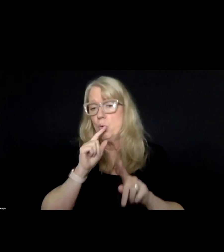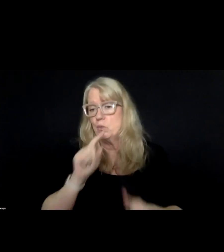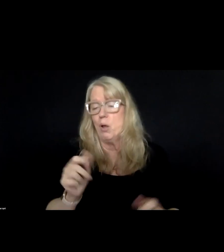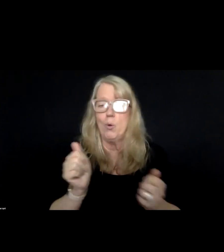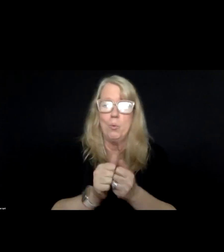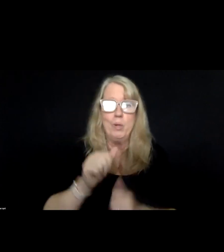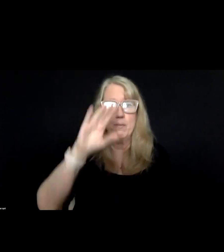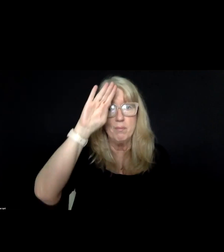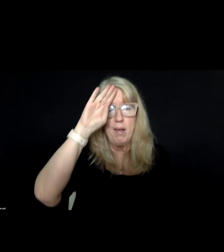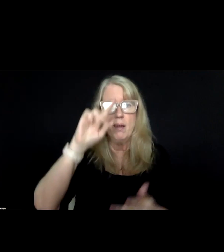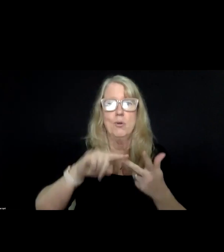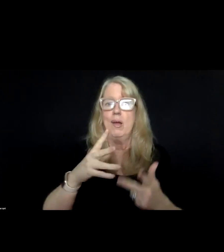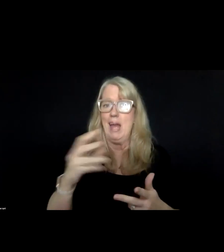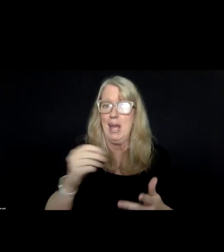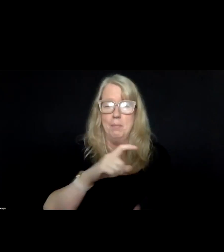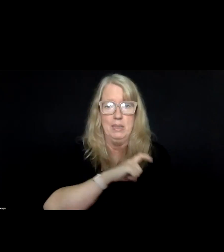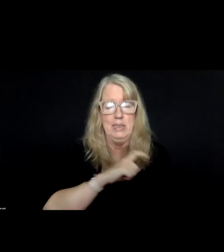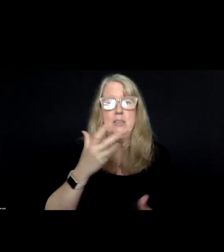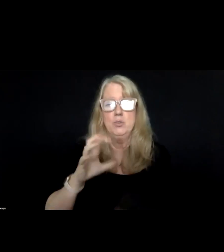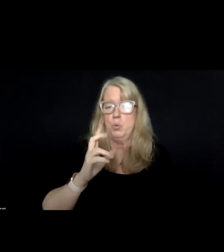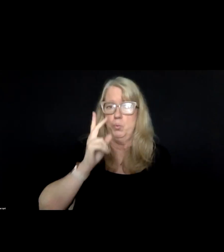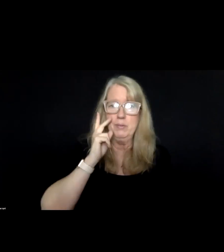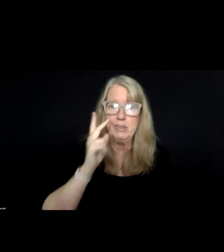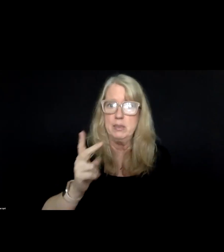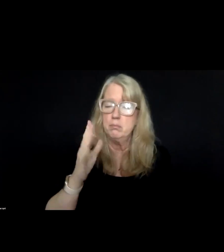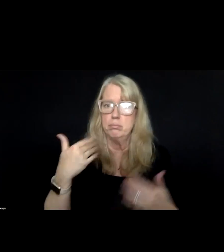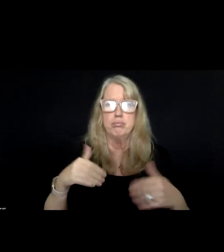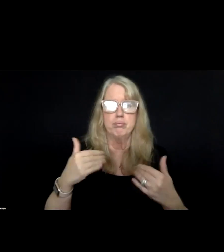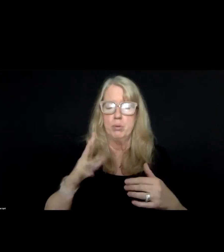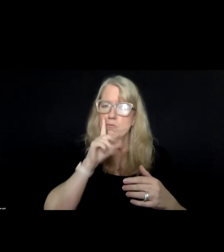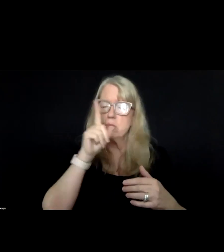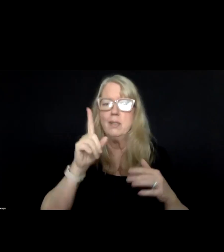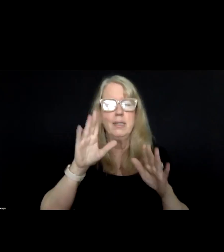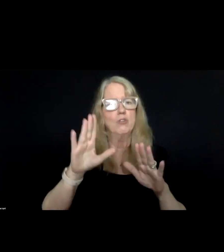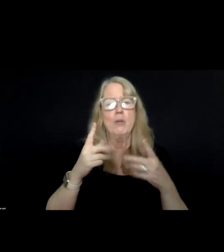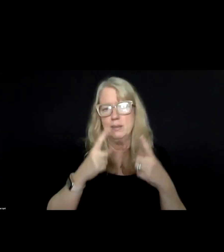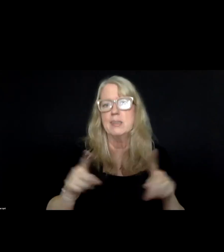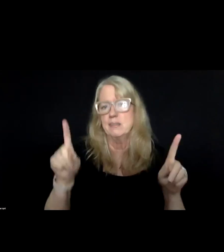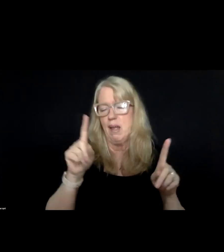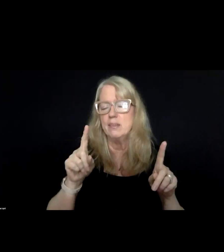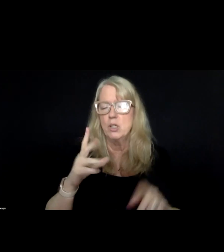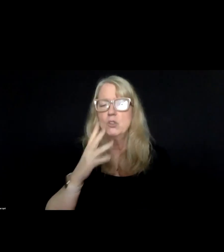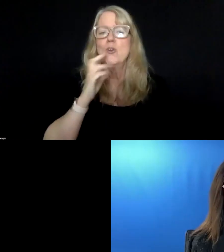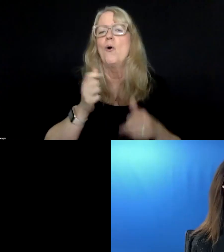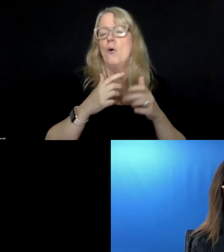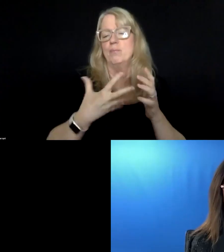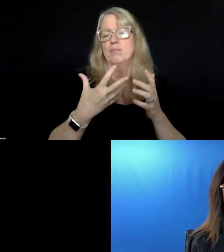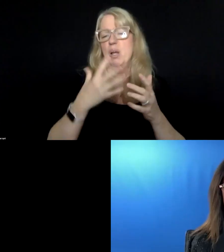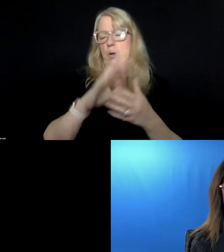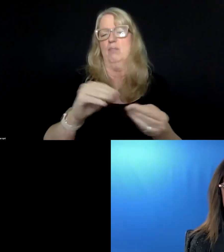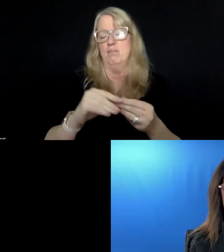and police. And we've seen a great success. And I just kind of wanted to share that as a piece to what we do